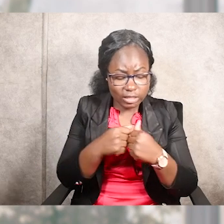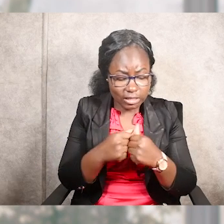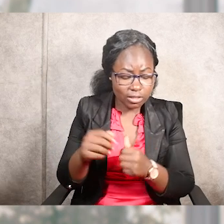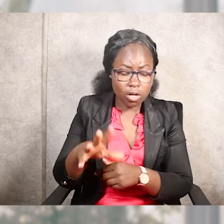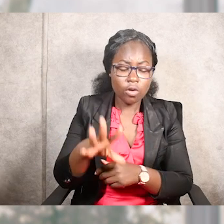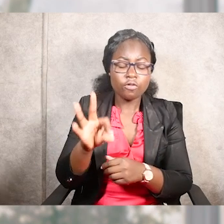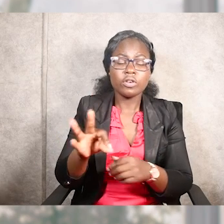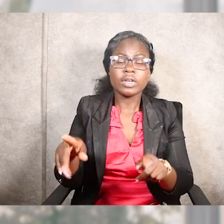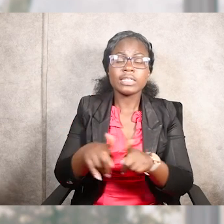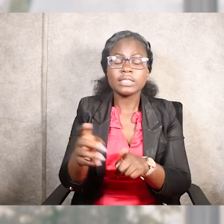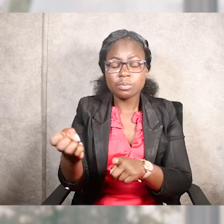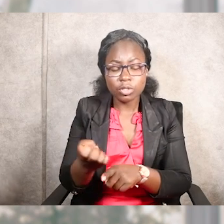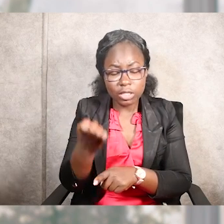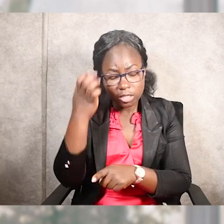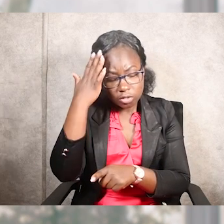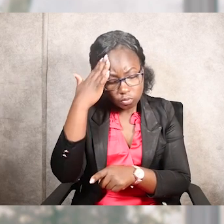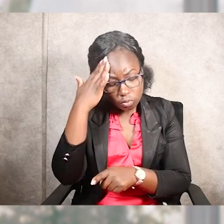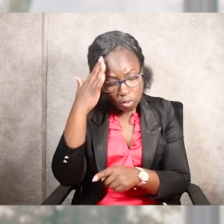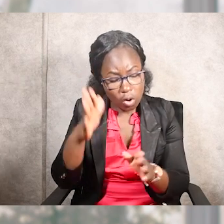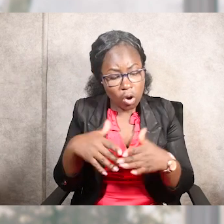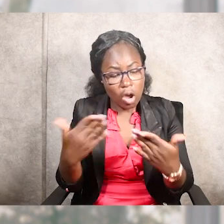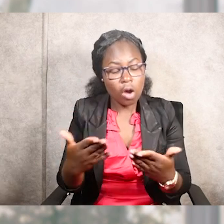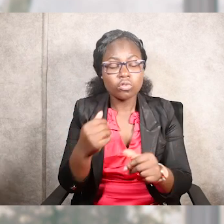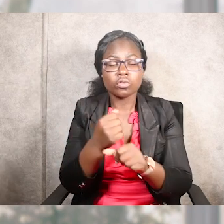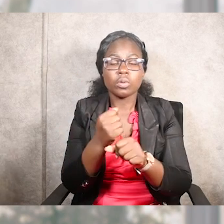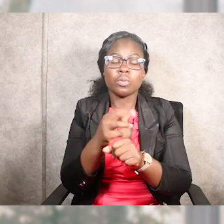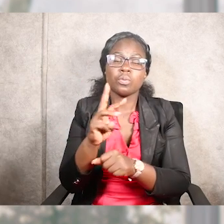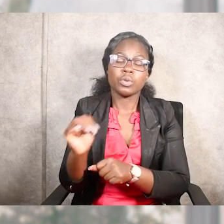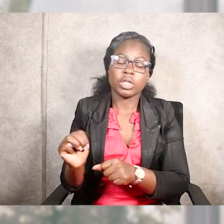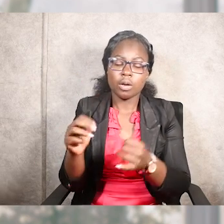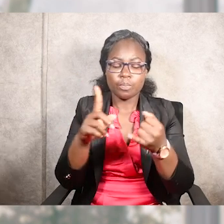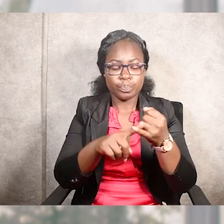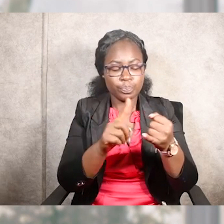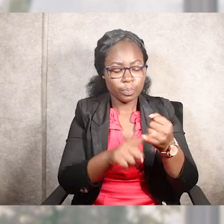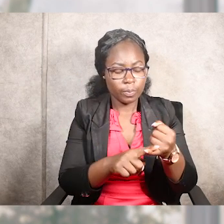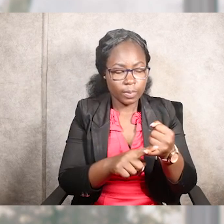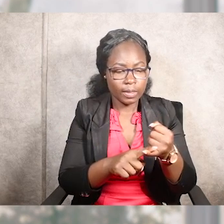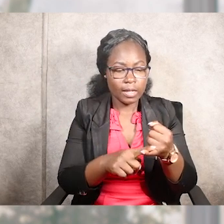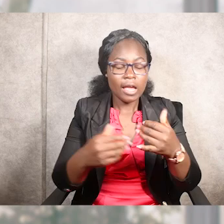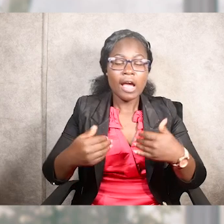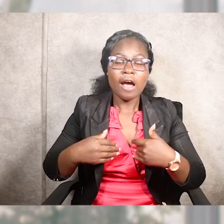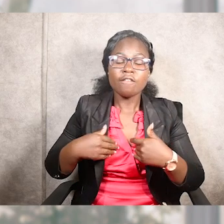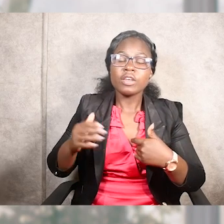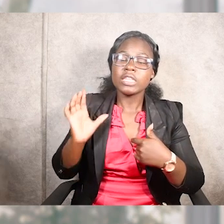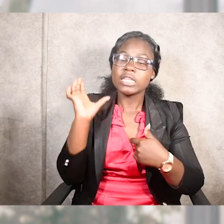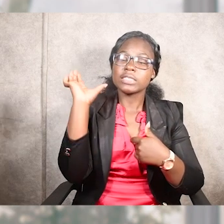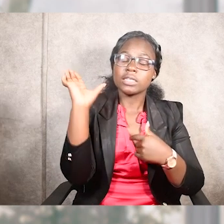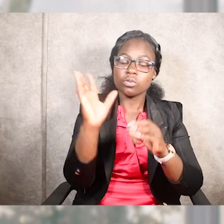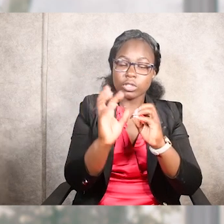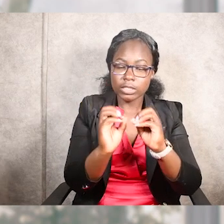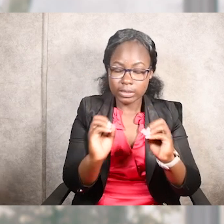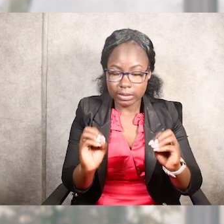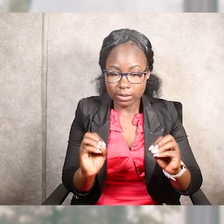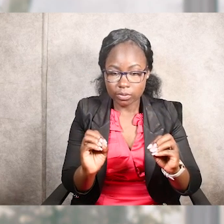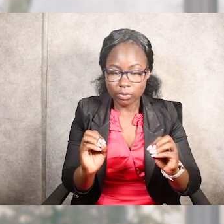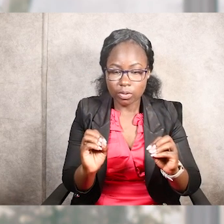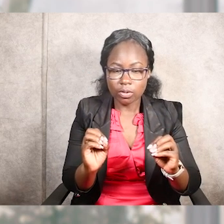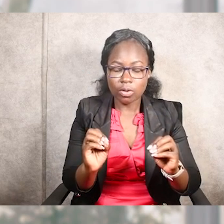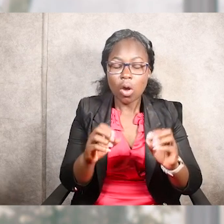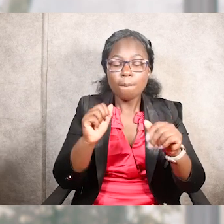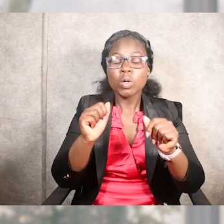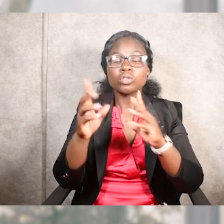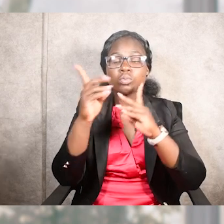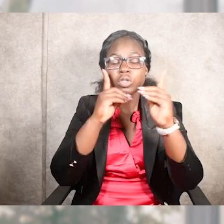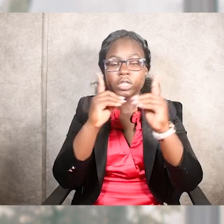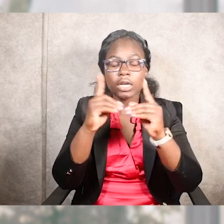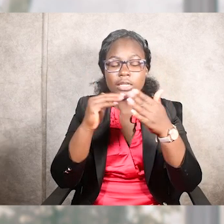found, and we need to know how to navigate across or around them. Number one is lack of system security and how to enhance security. I'll discuss that